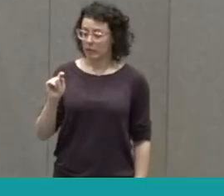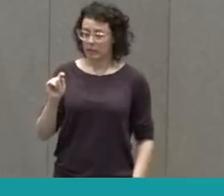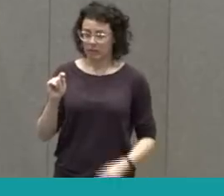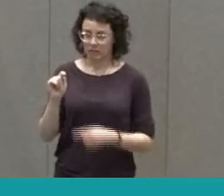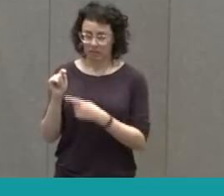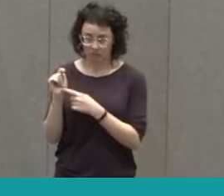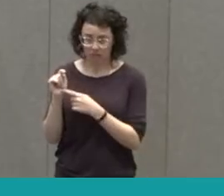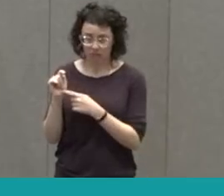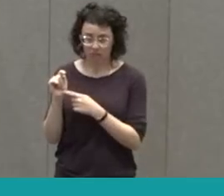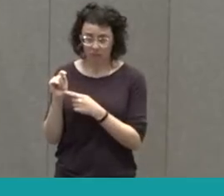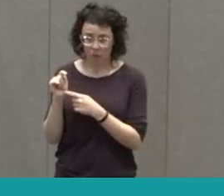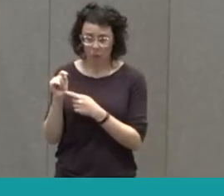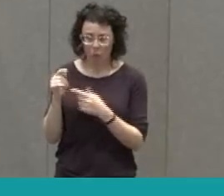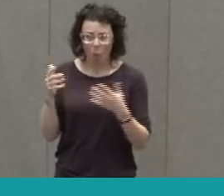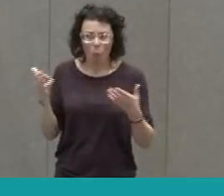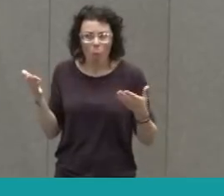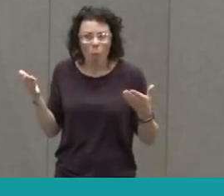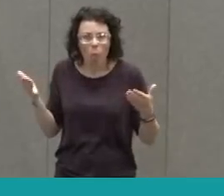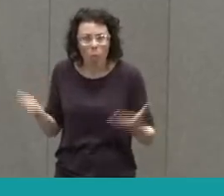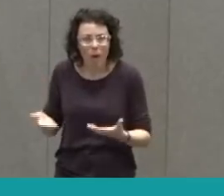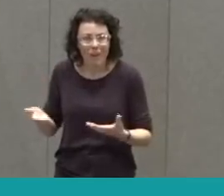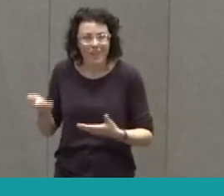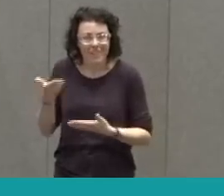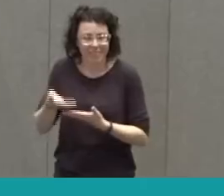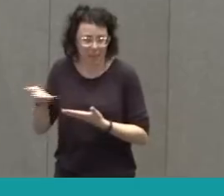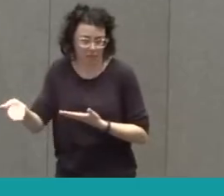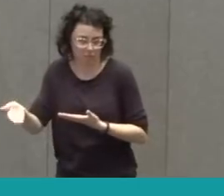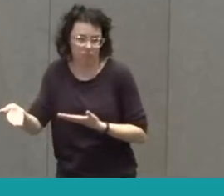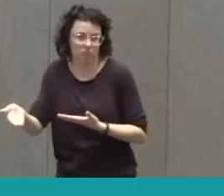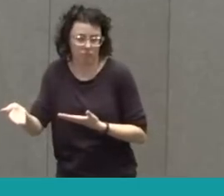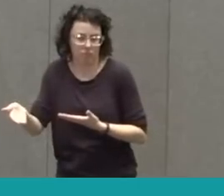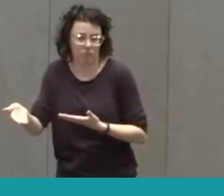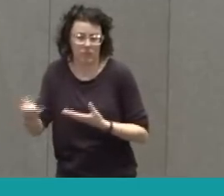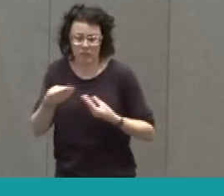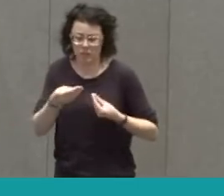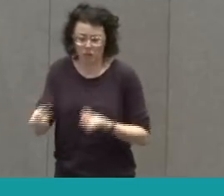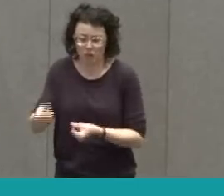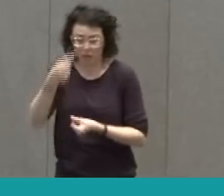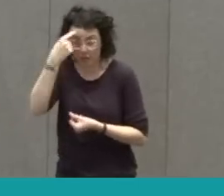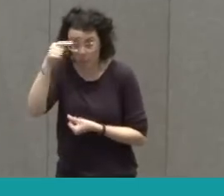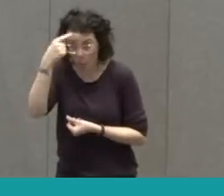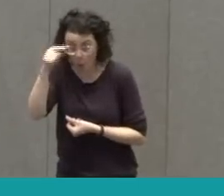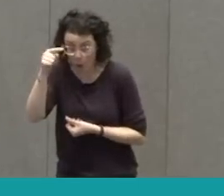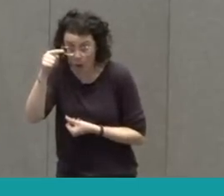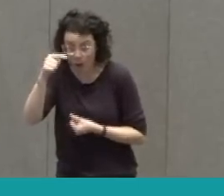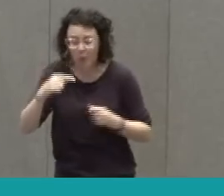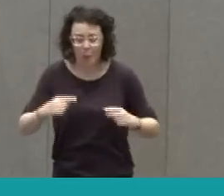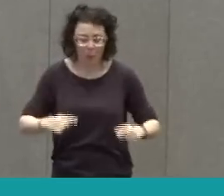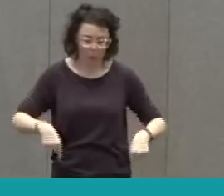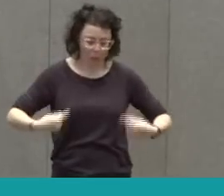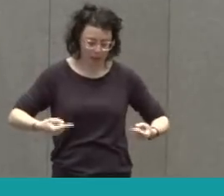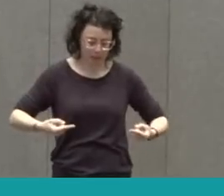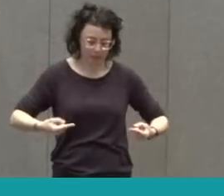We're solving for wheels. So I put 26 wheels.